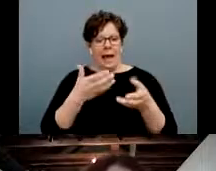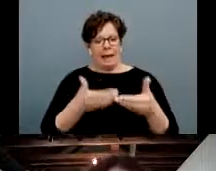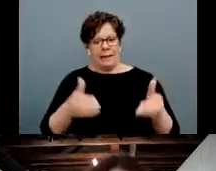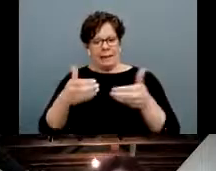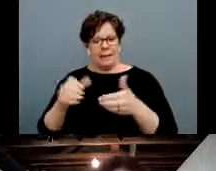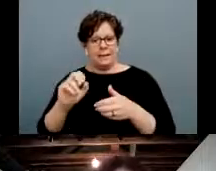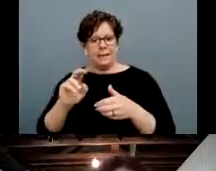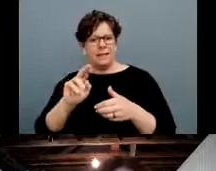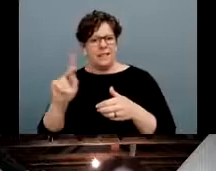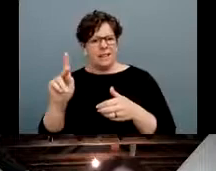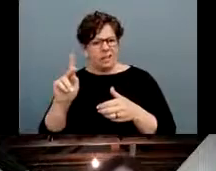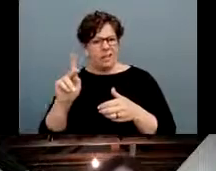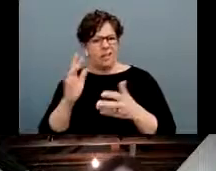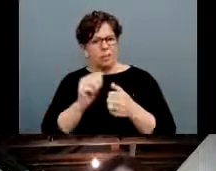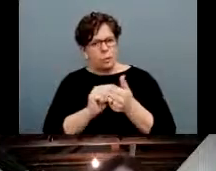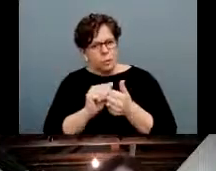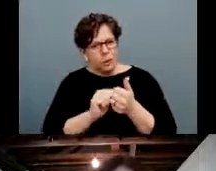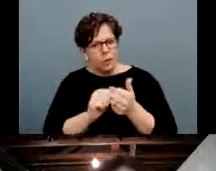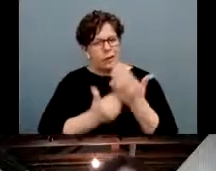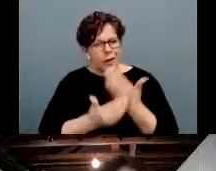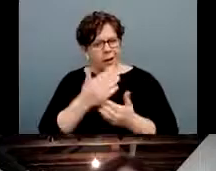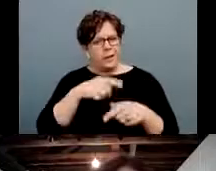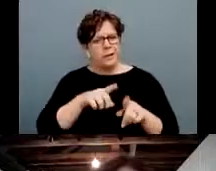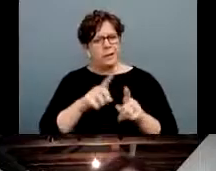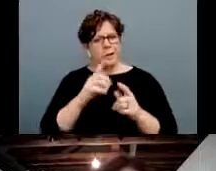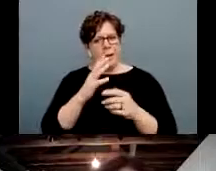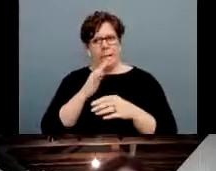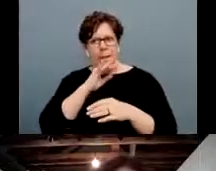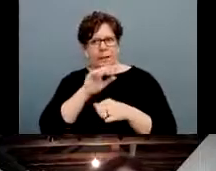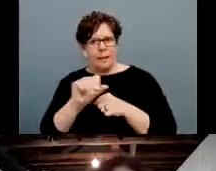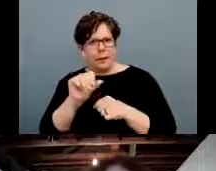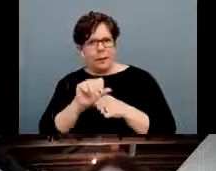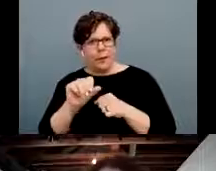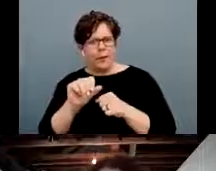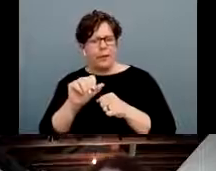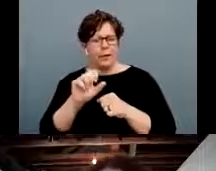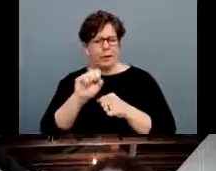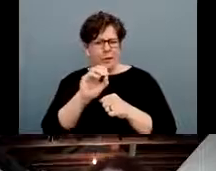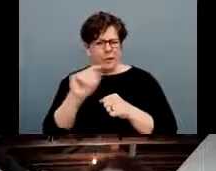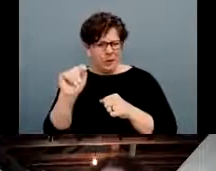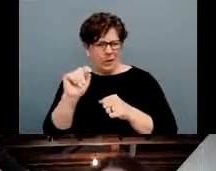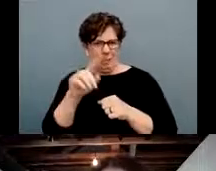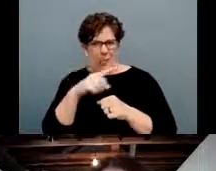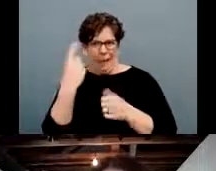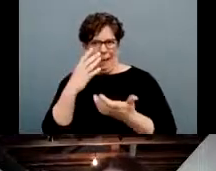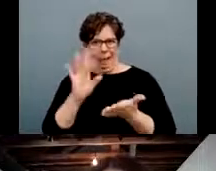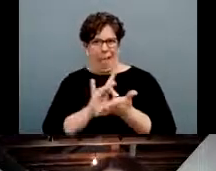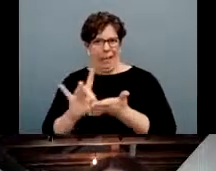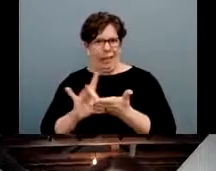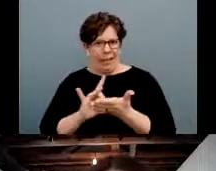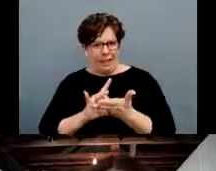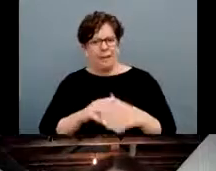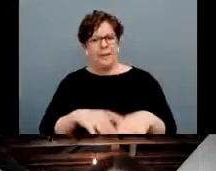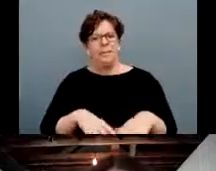soot. And there's a little bit of additional space back here. There's a separate closet